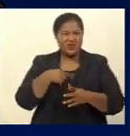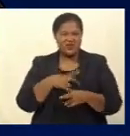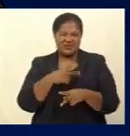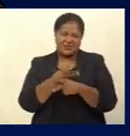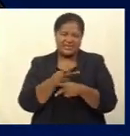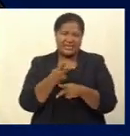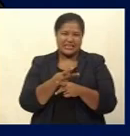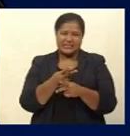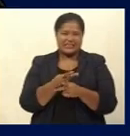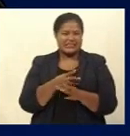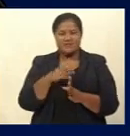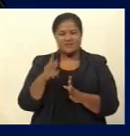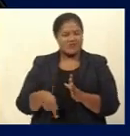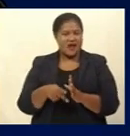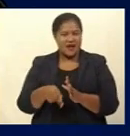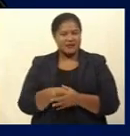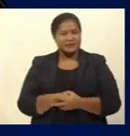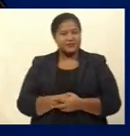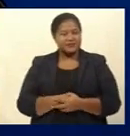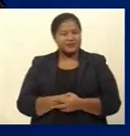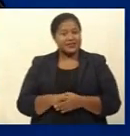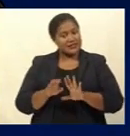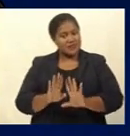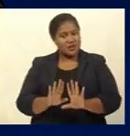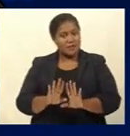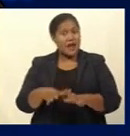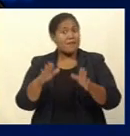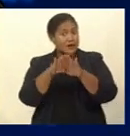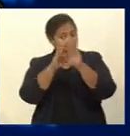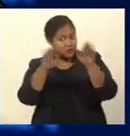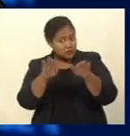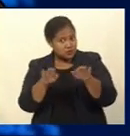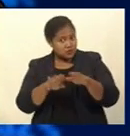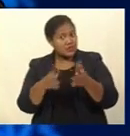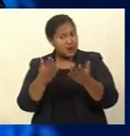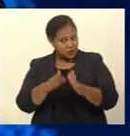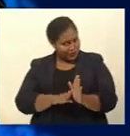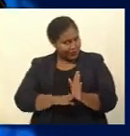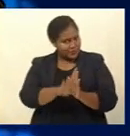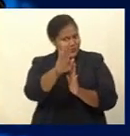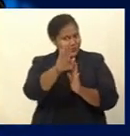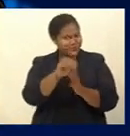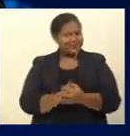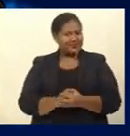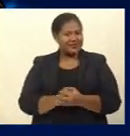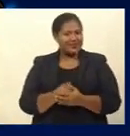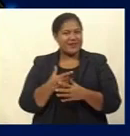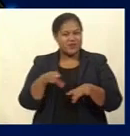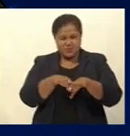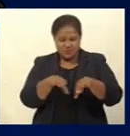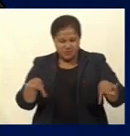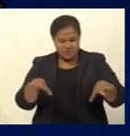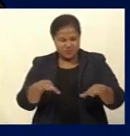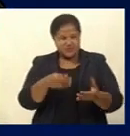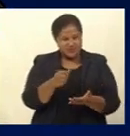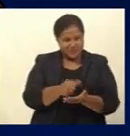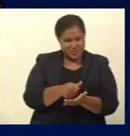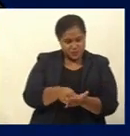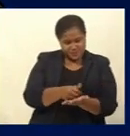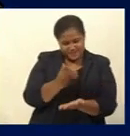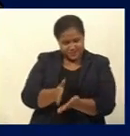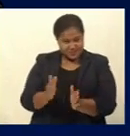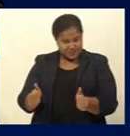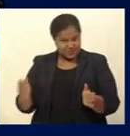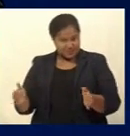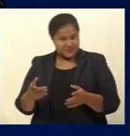production earlier in the year. However, the pine industry noted a boost in production for pine logs, wood chip and saw timber on the back of